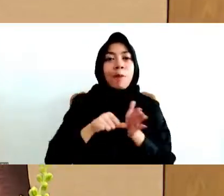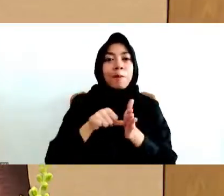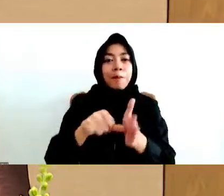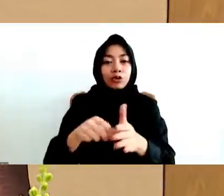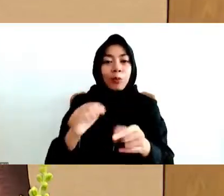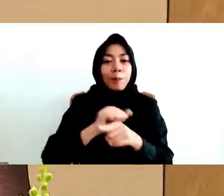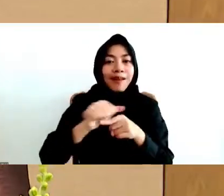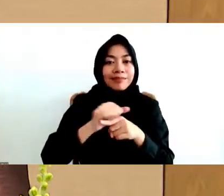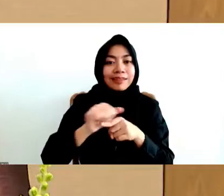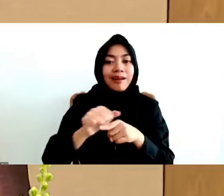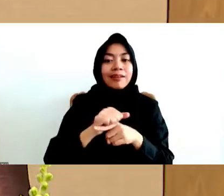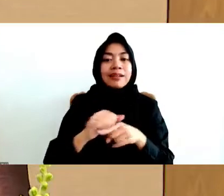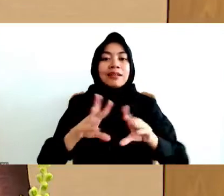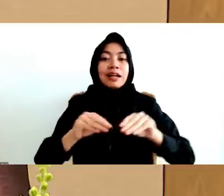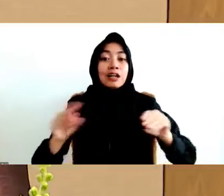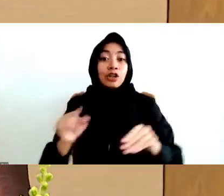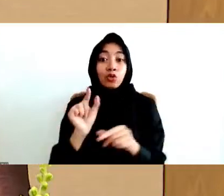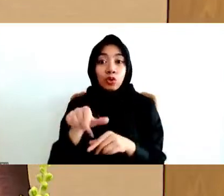reskilling,